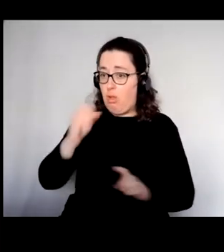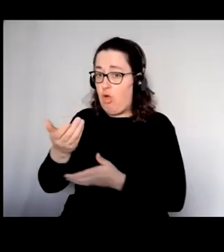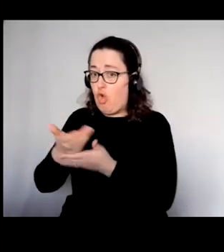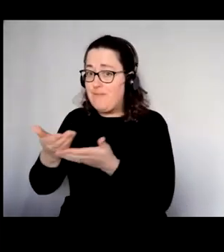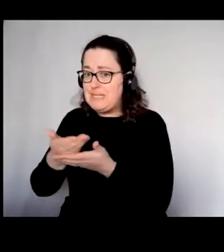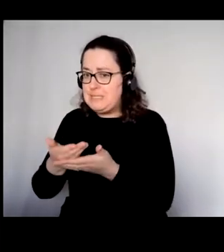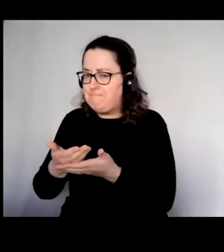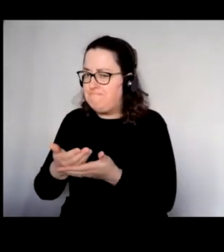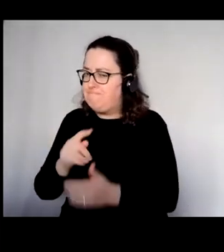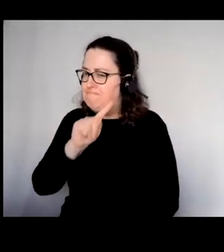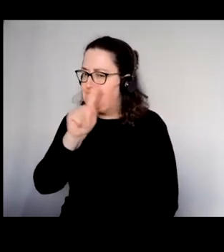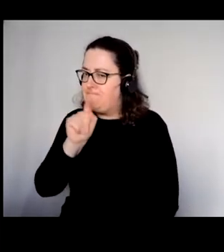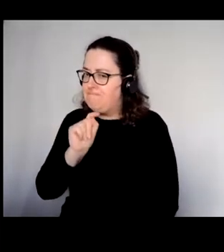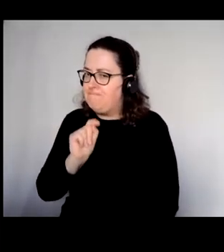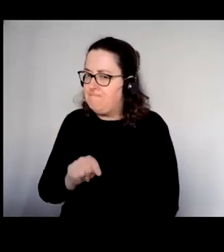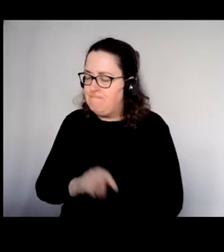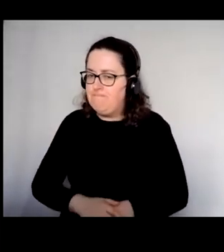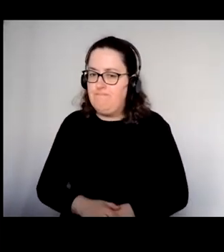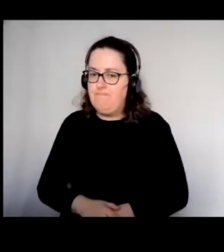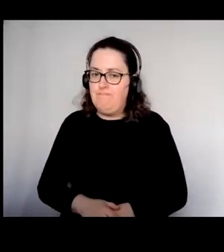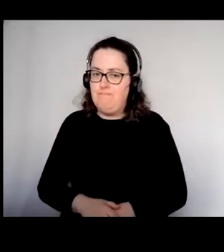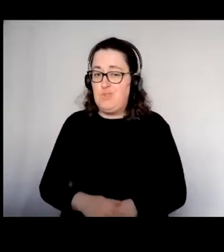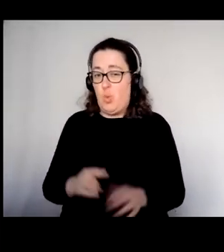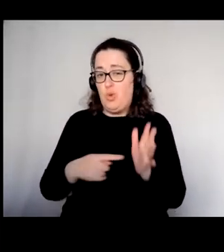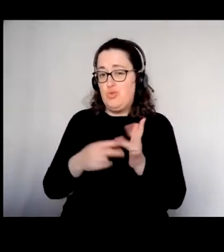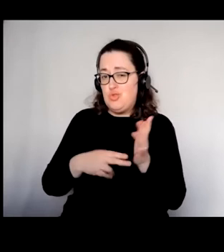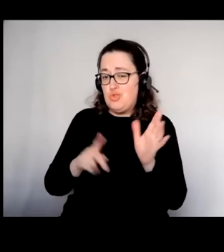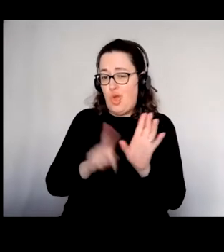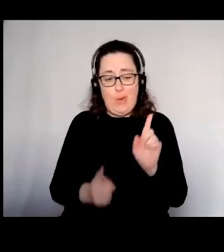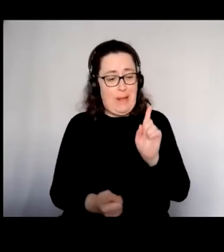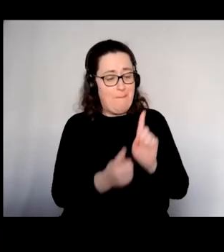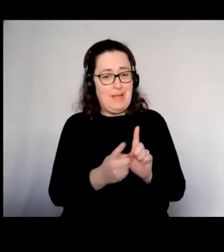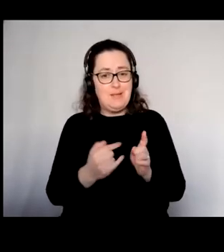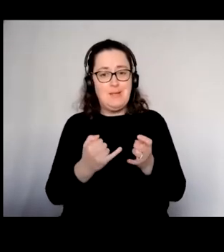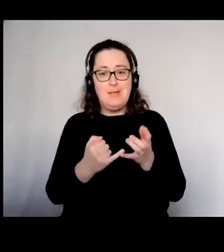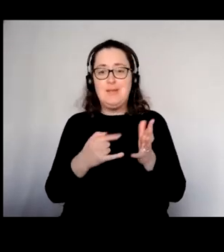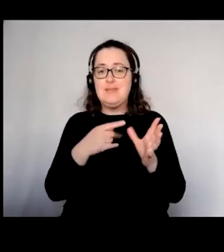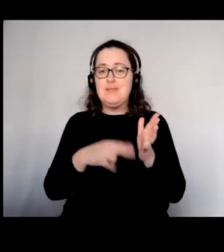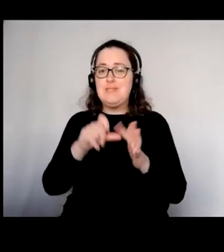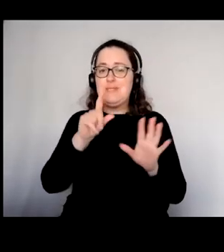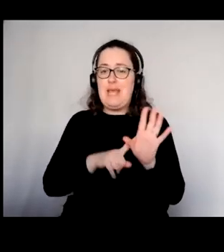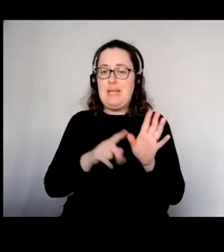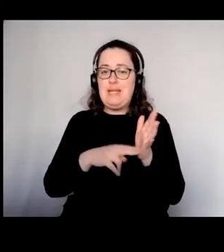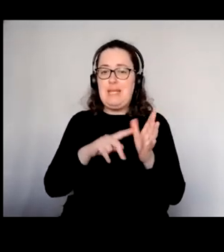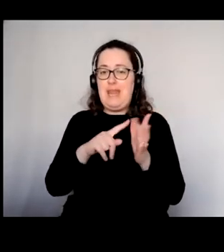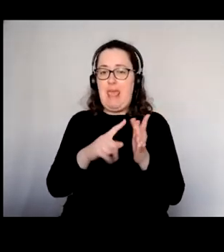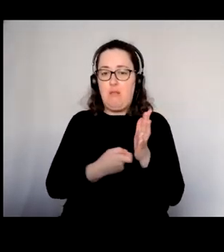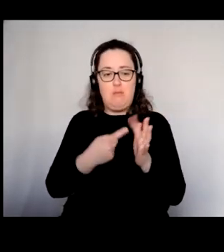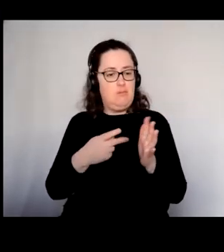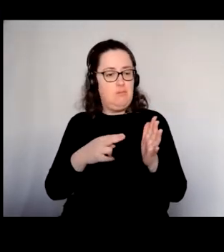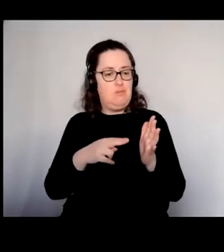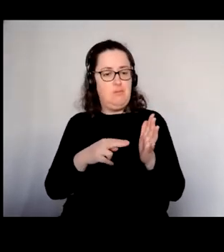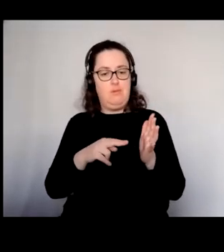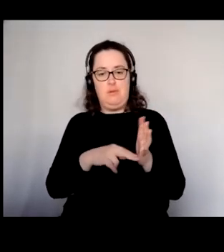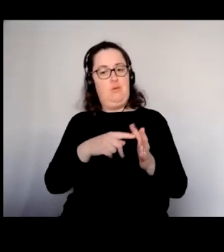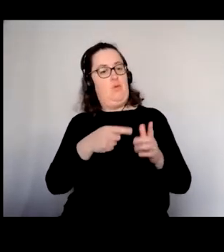my work had not been through Tony meeting Sandy Nairn on the street corner?